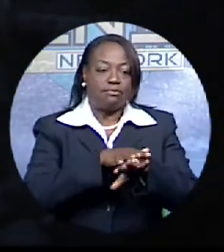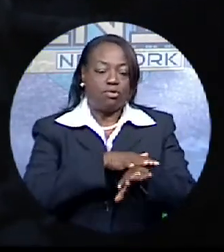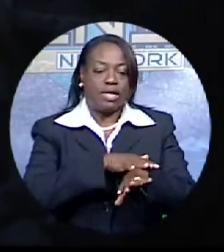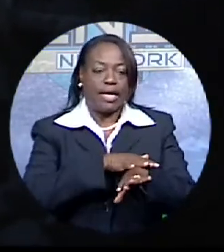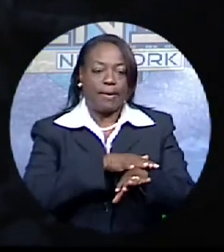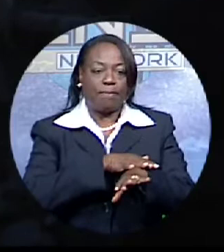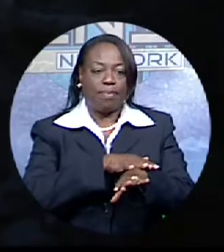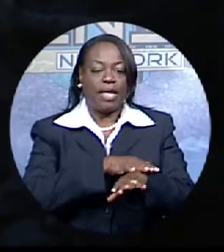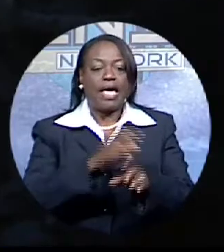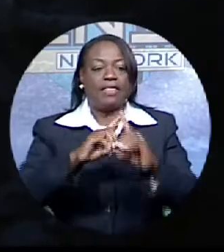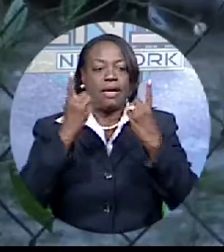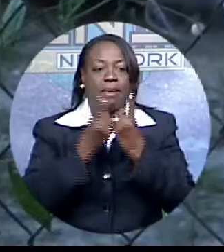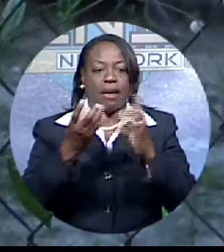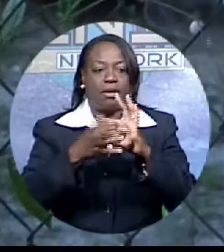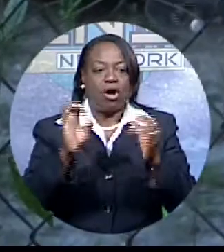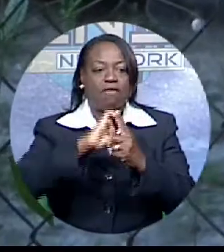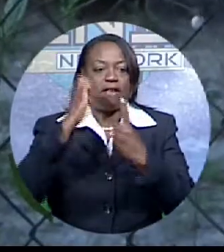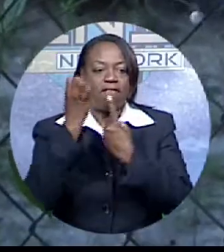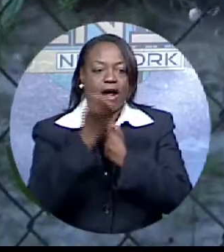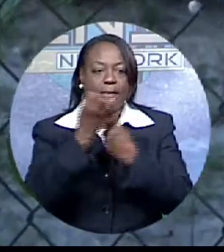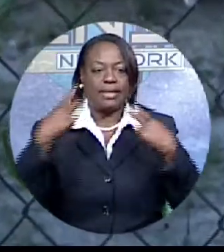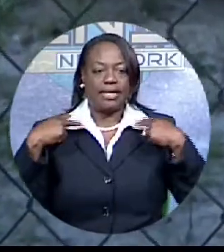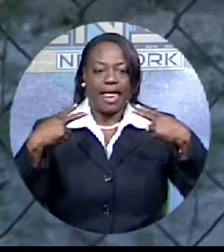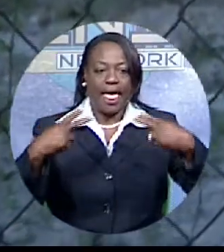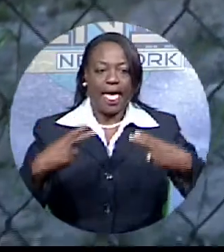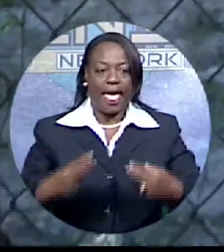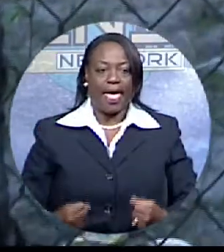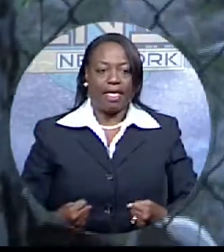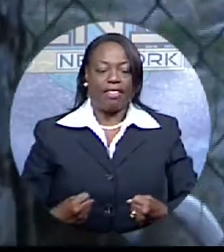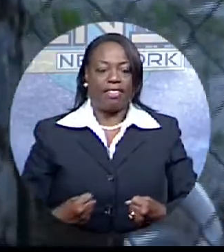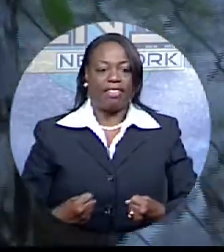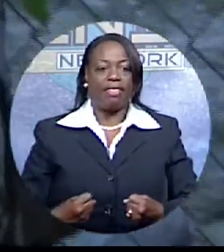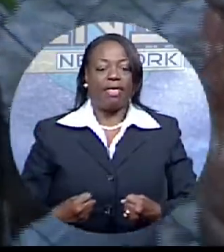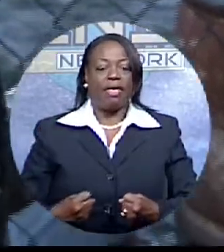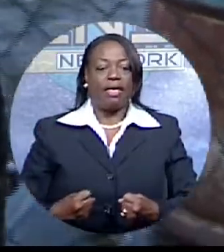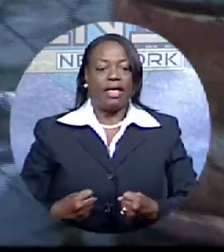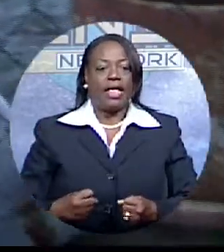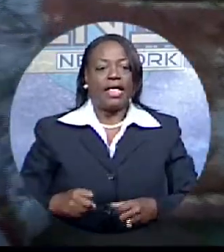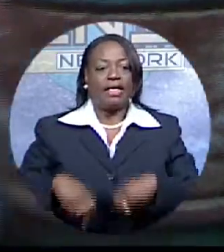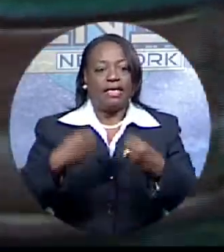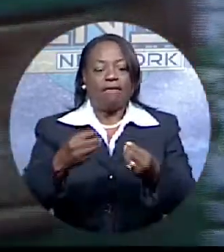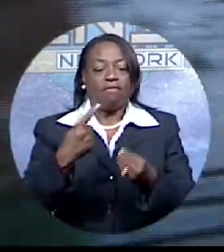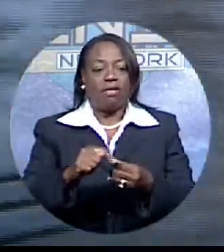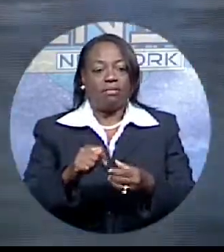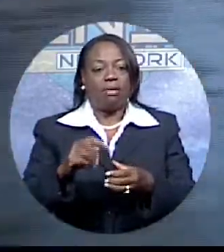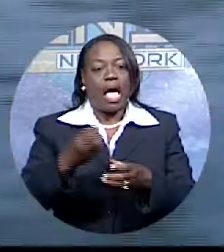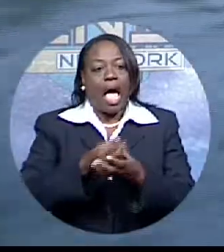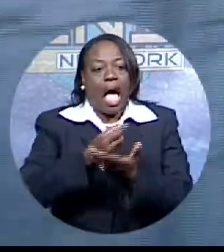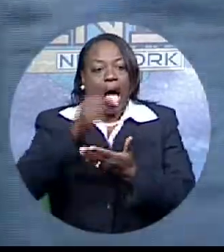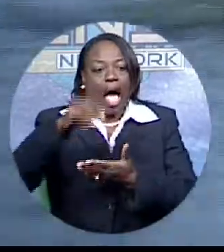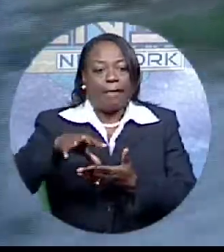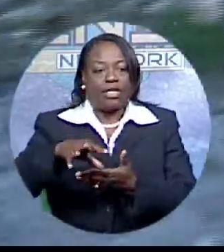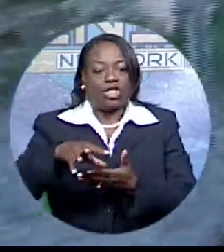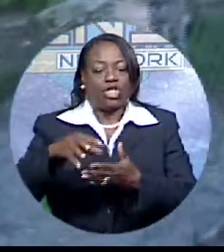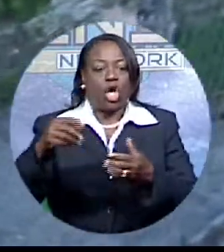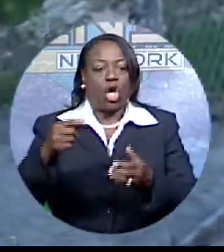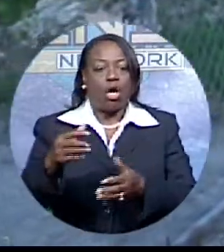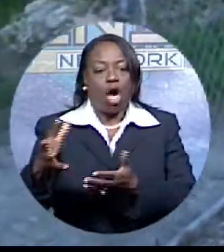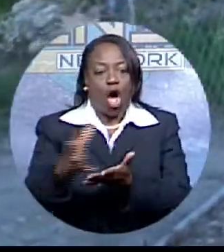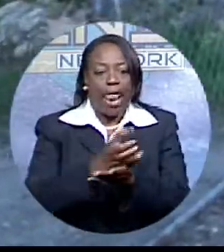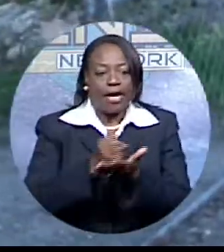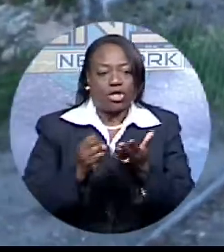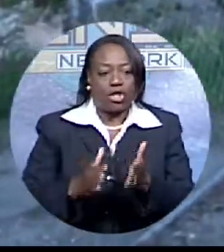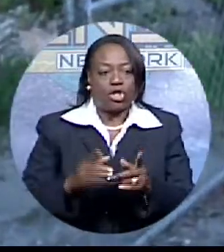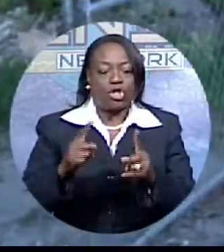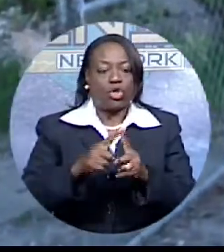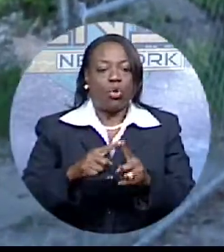Health Services recently contracted out the entire system to private companies and is now utilizing about 7 local agencies. Assistant